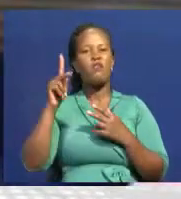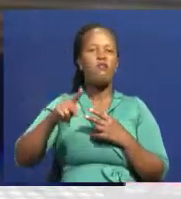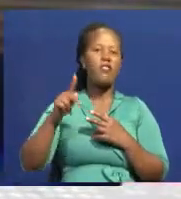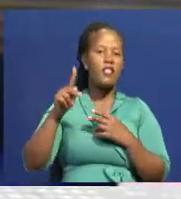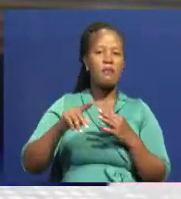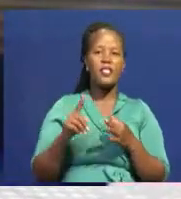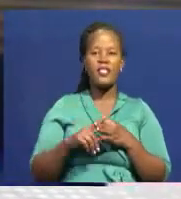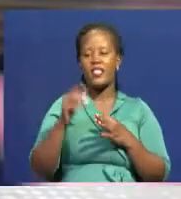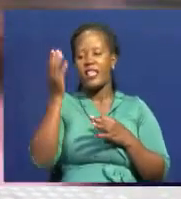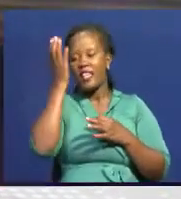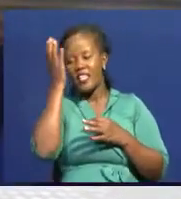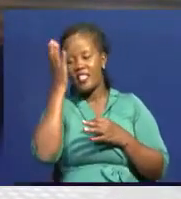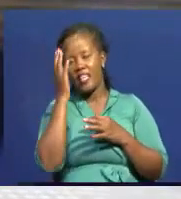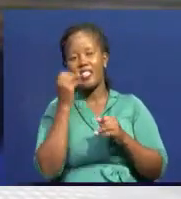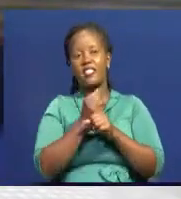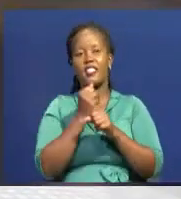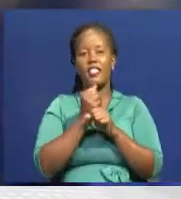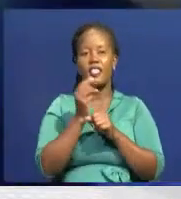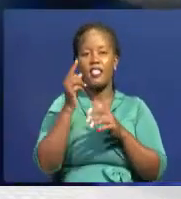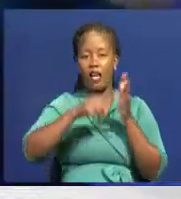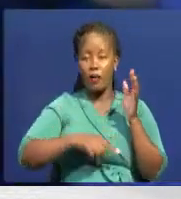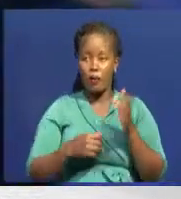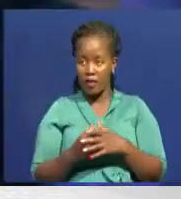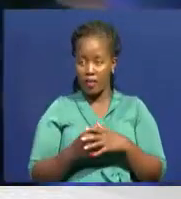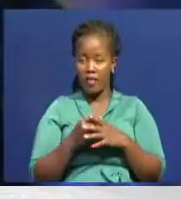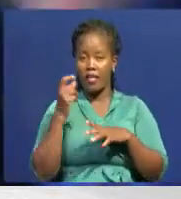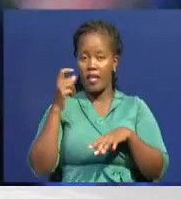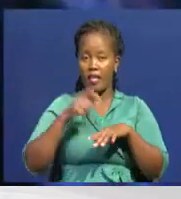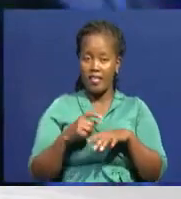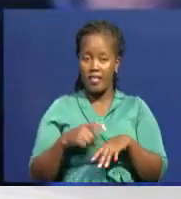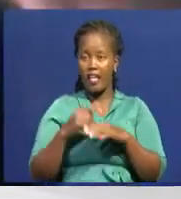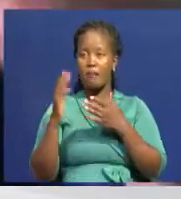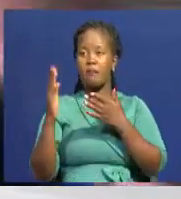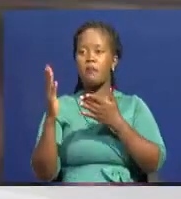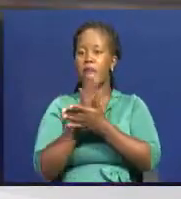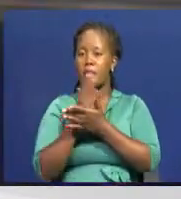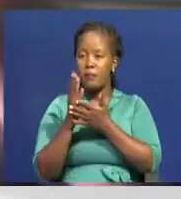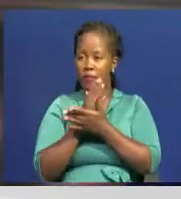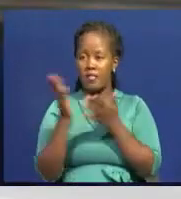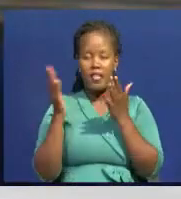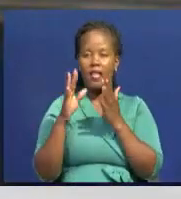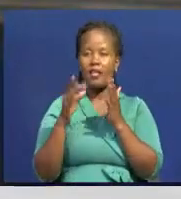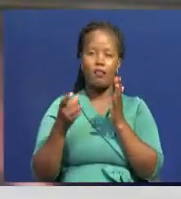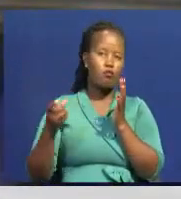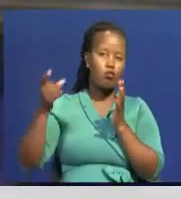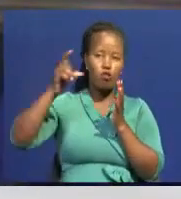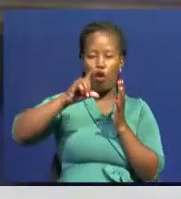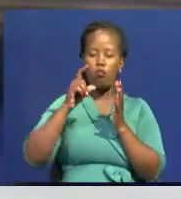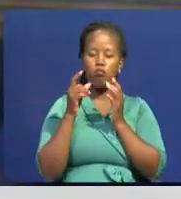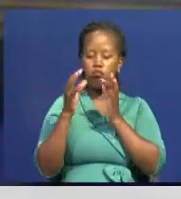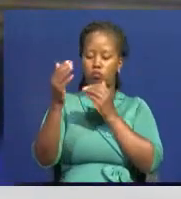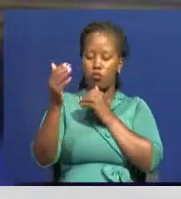many other countries have done. When the market gets close to the peak, as it is today, in the US, the market is almost at the peak